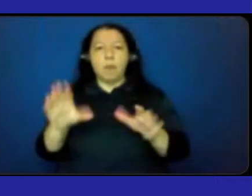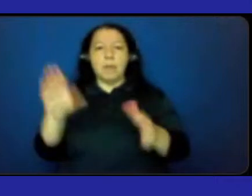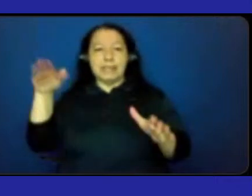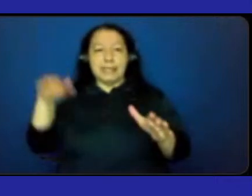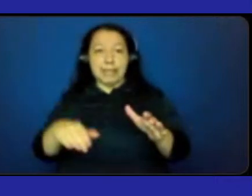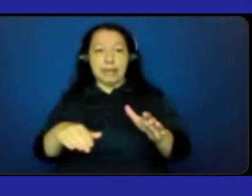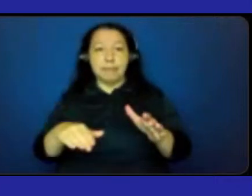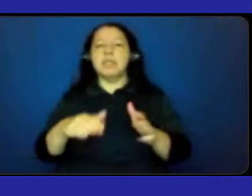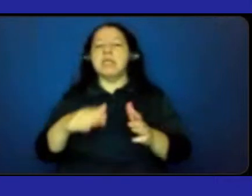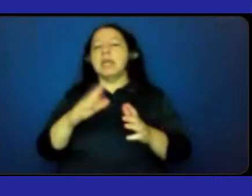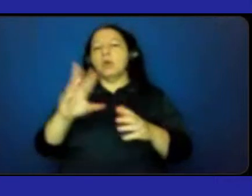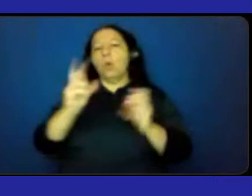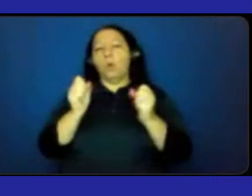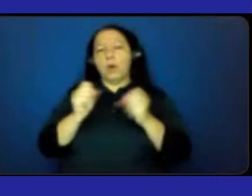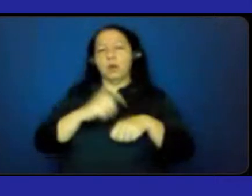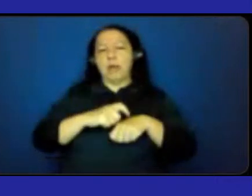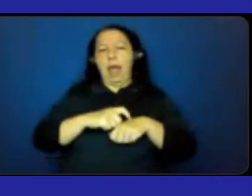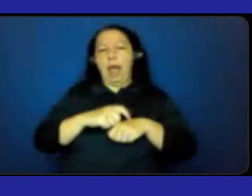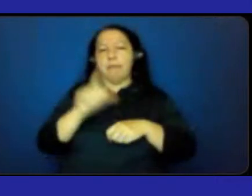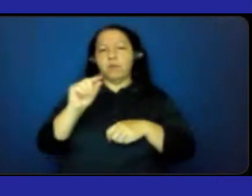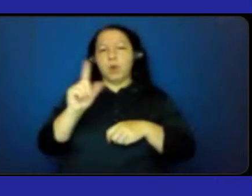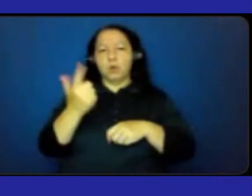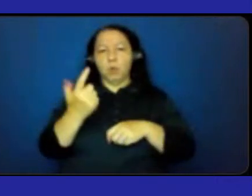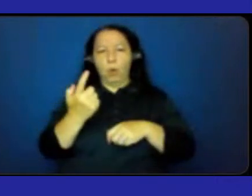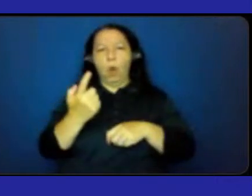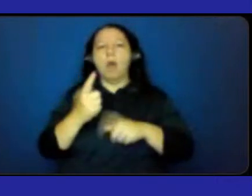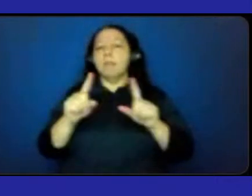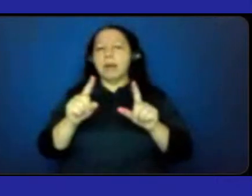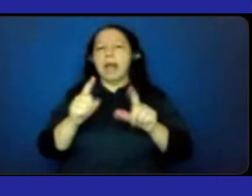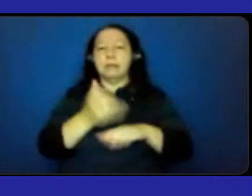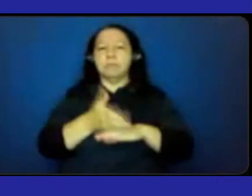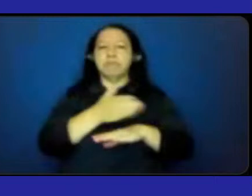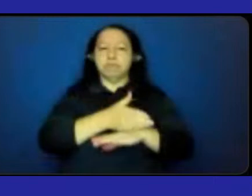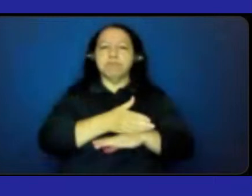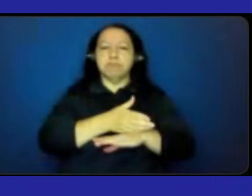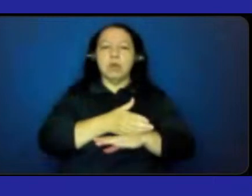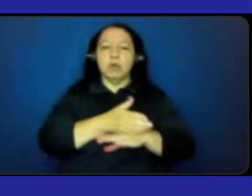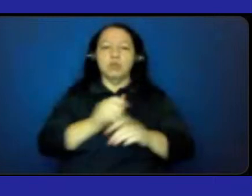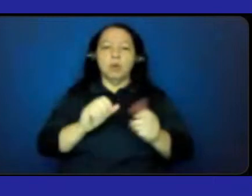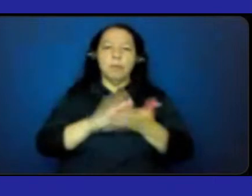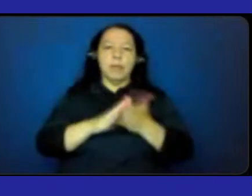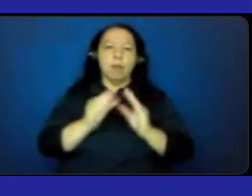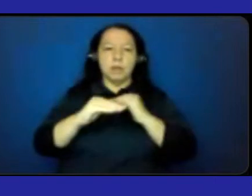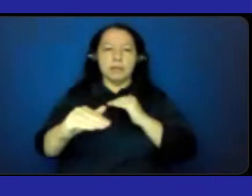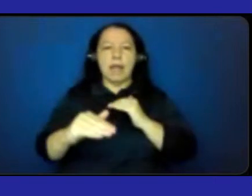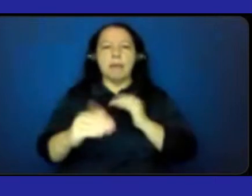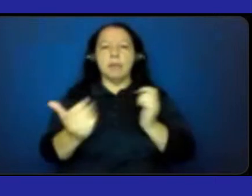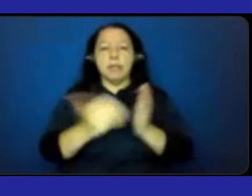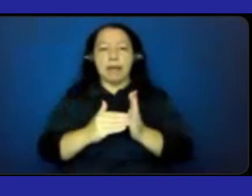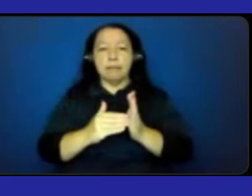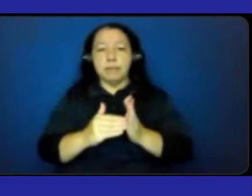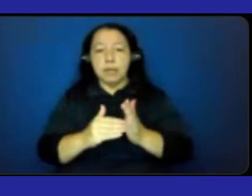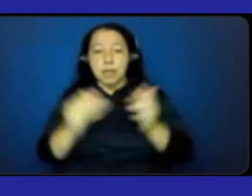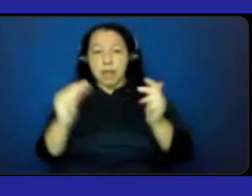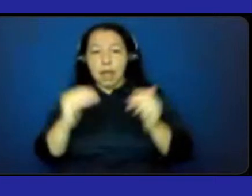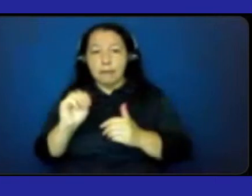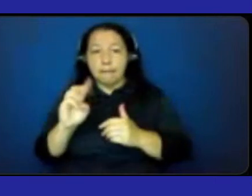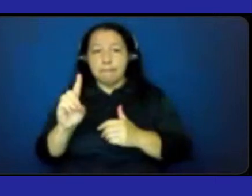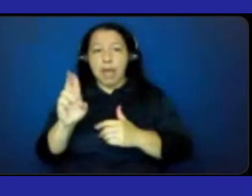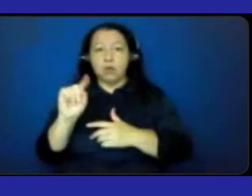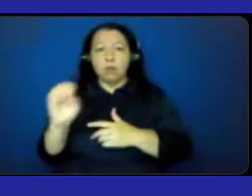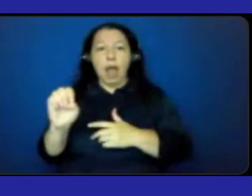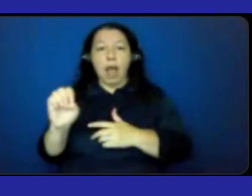faith progress to restabilize their attainment. MedRite has been consistent satisfactory performance.